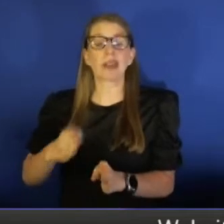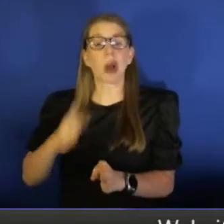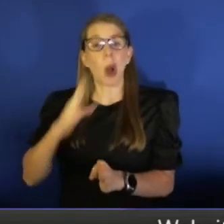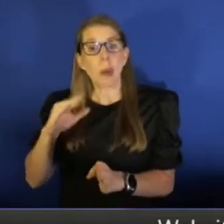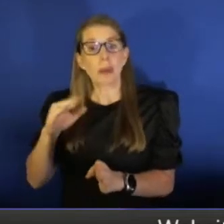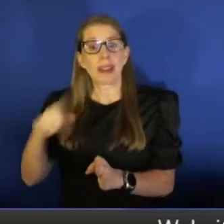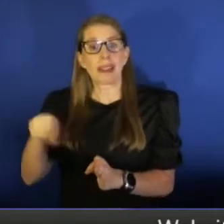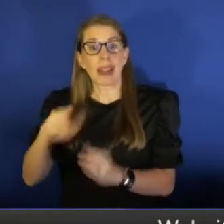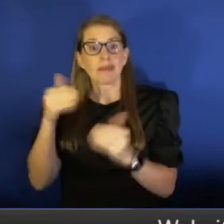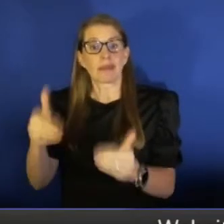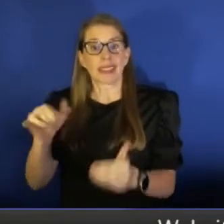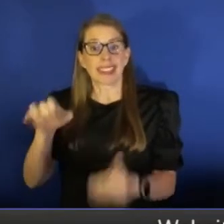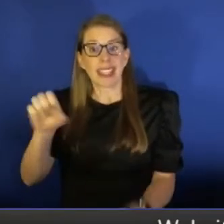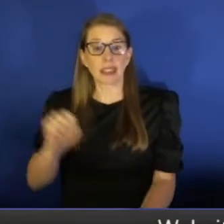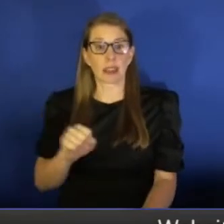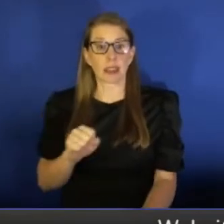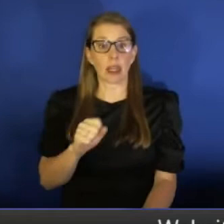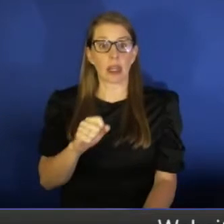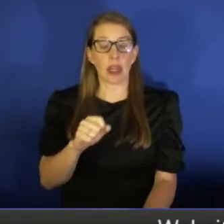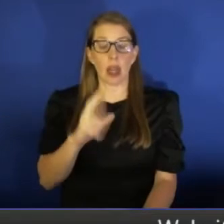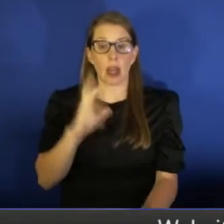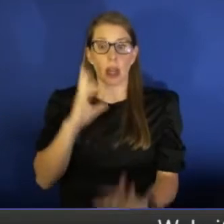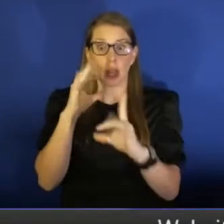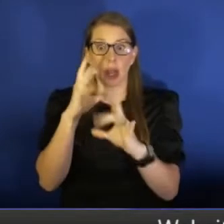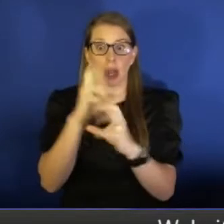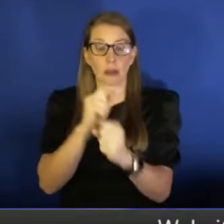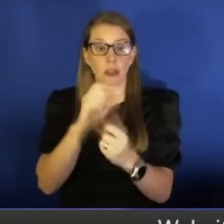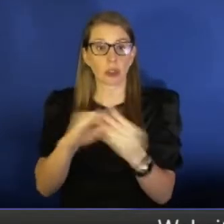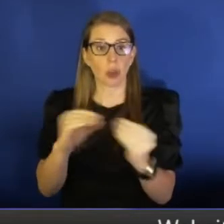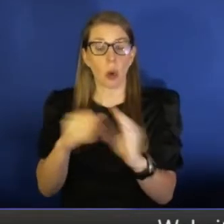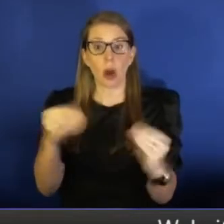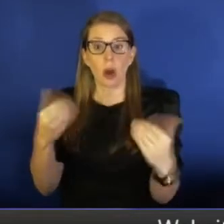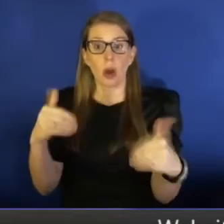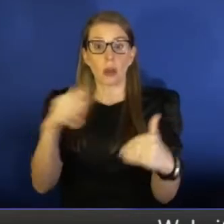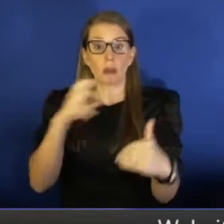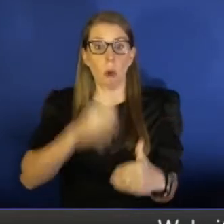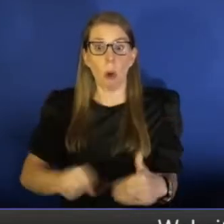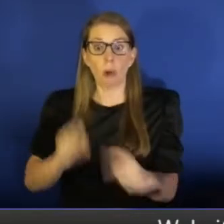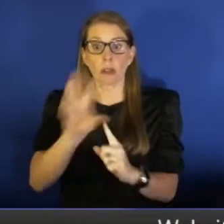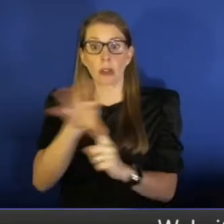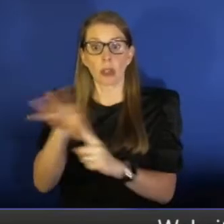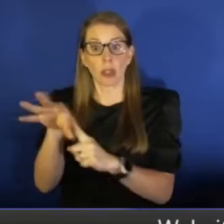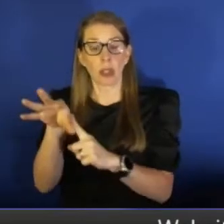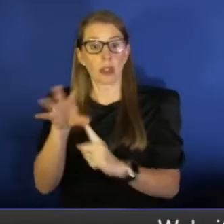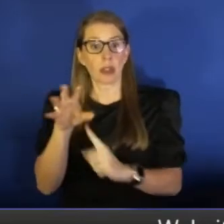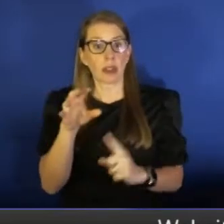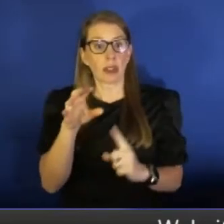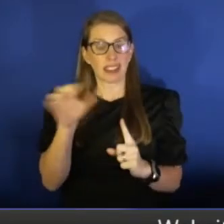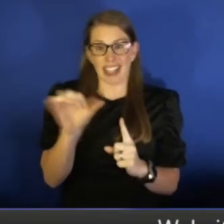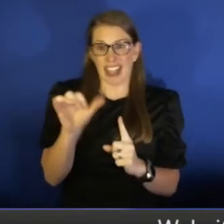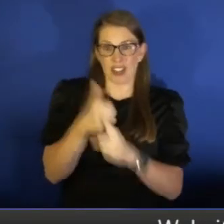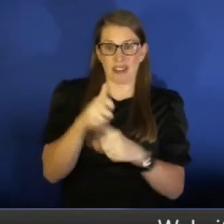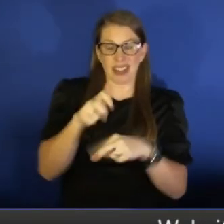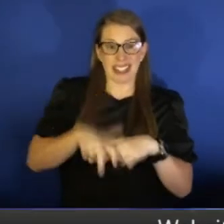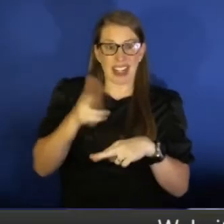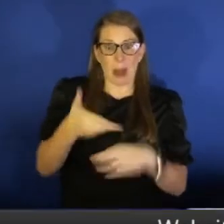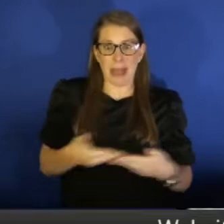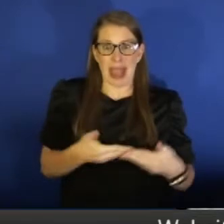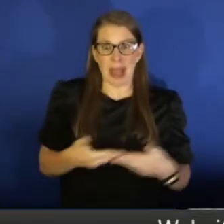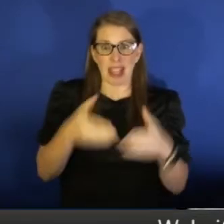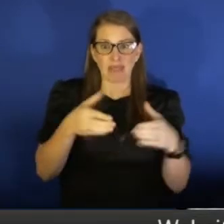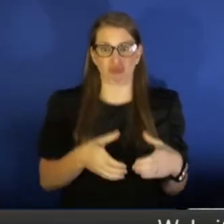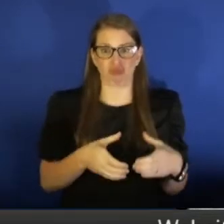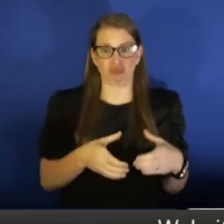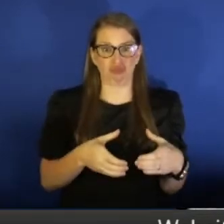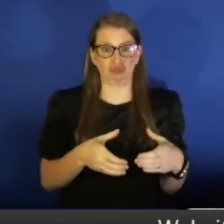but I was just so captivated by that story, seeing all that old footage. What's it like to see you sitting there as a baby on mom's lap and going through